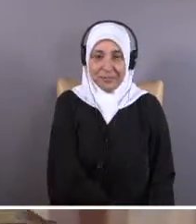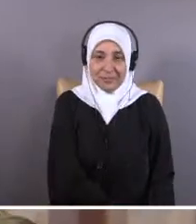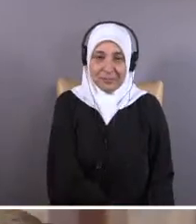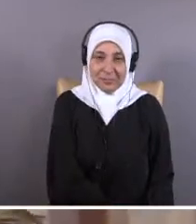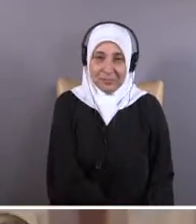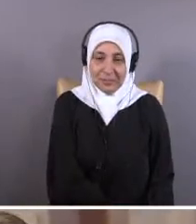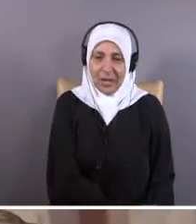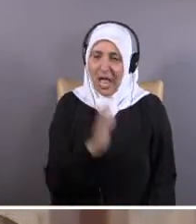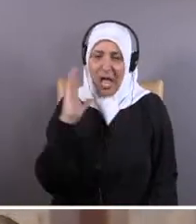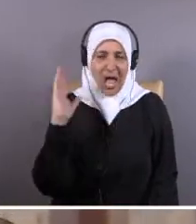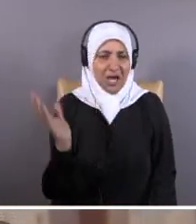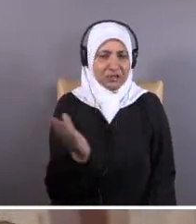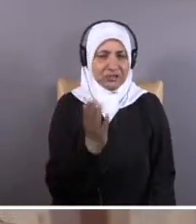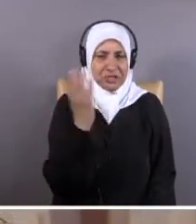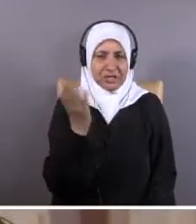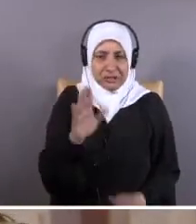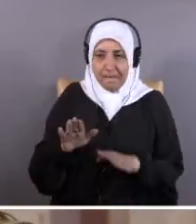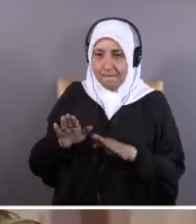Everything is alive.